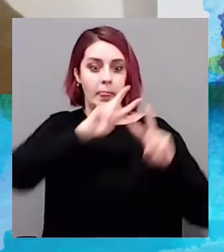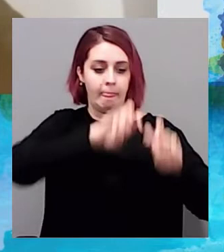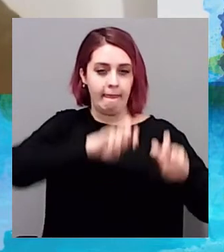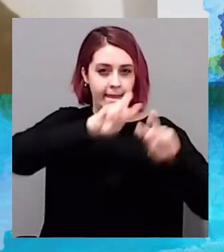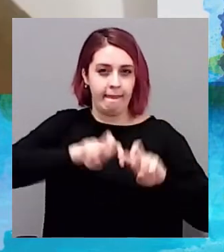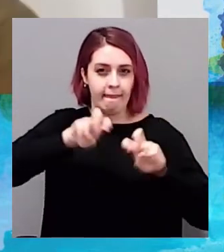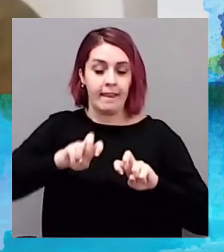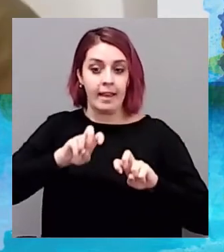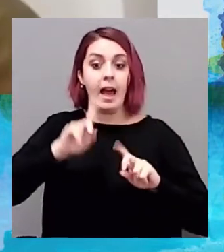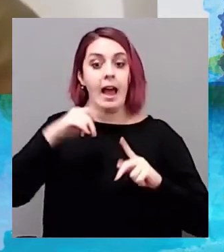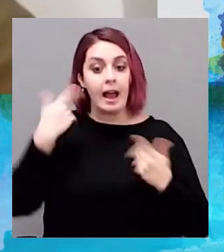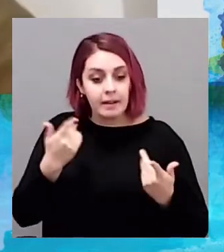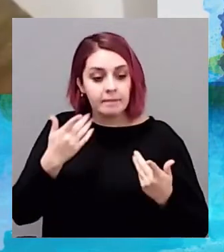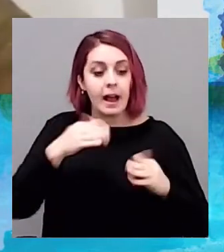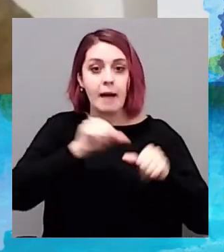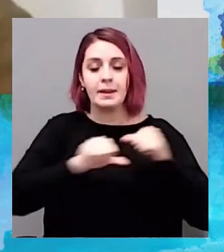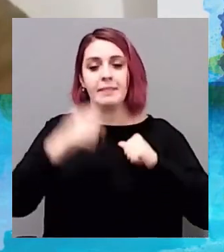museums. And then